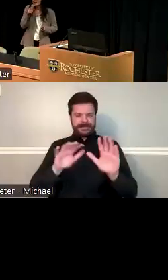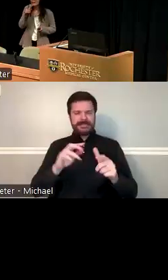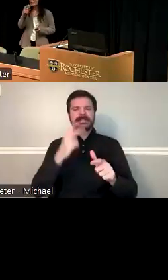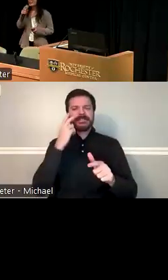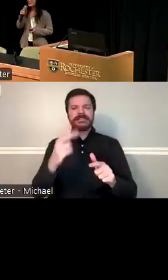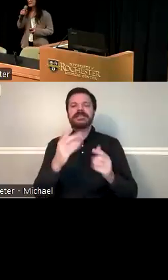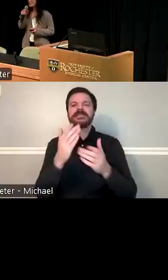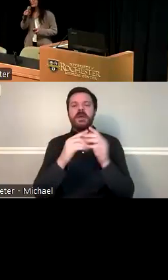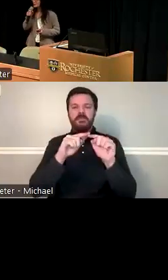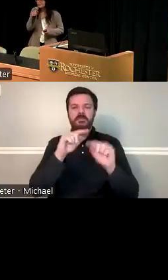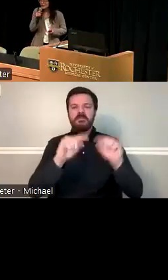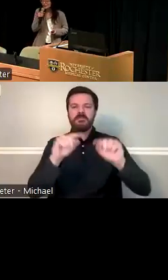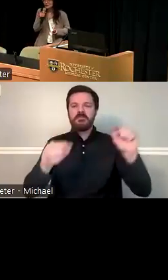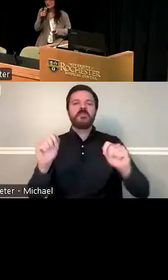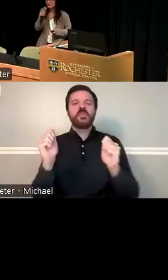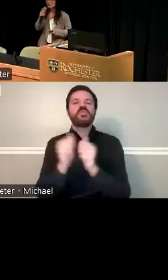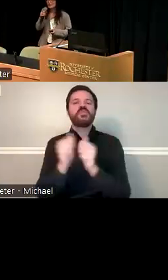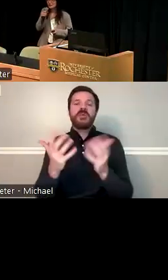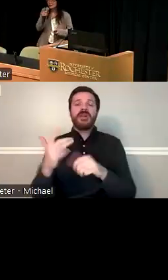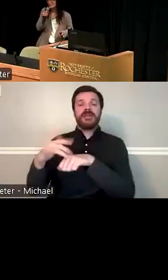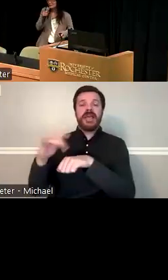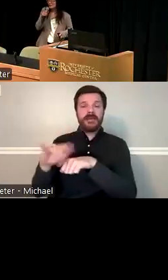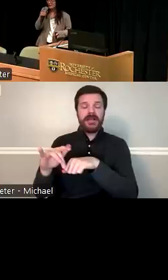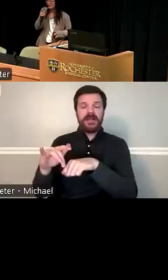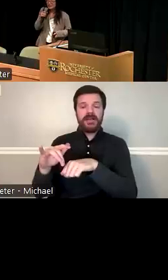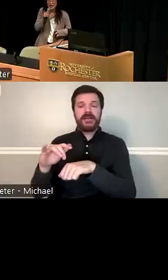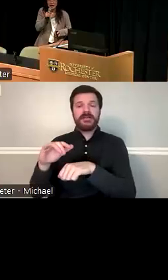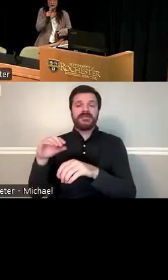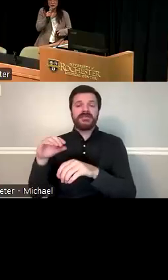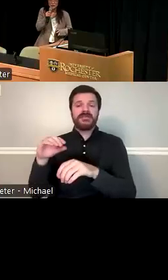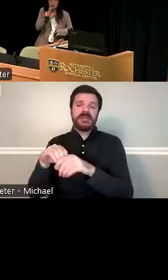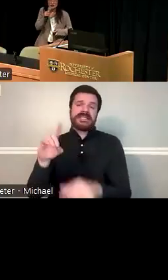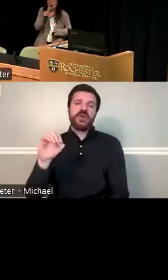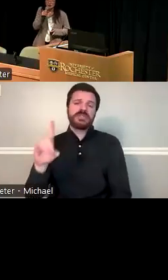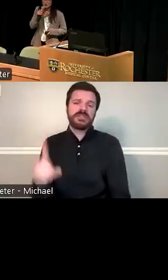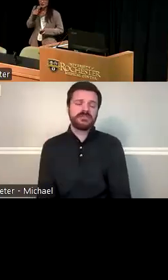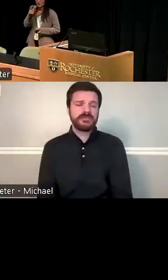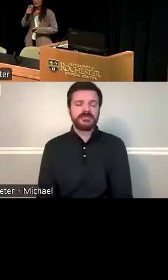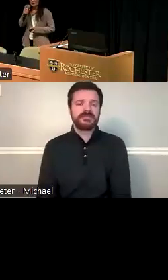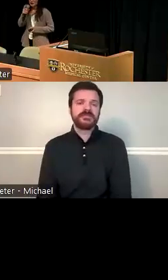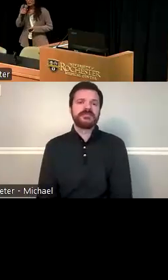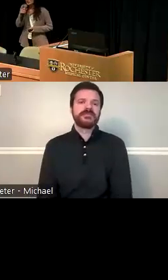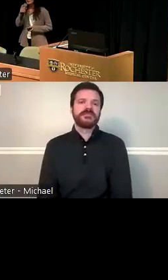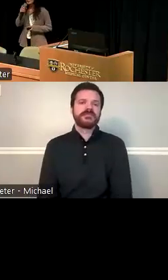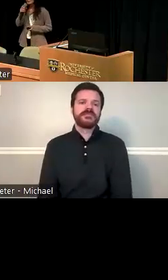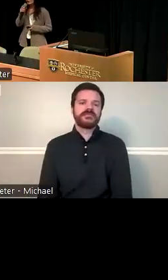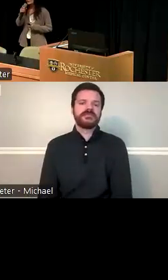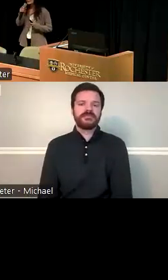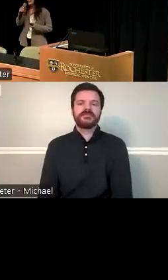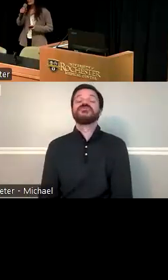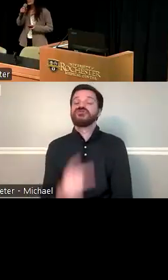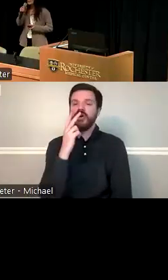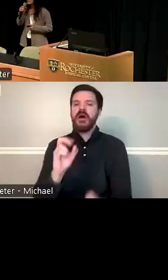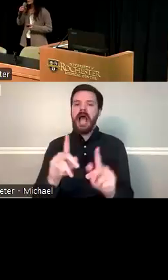prevention and intervention programs available in the Department of Defense. And so we saw the opportunity to try